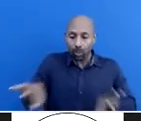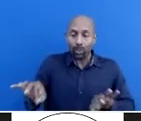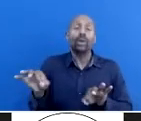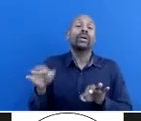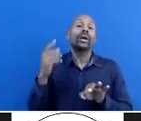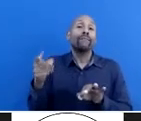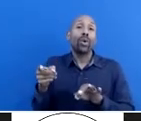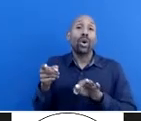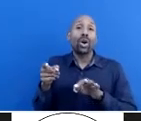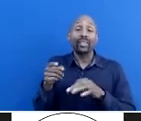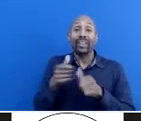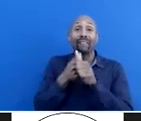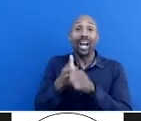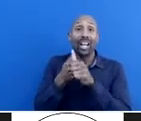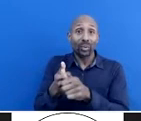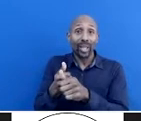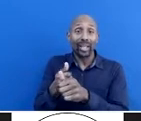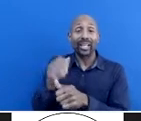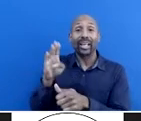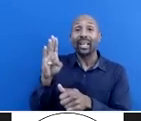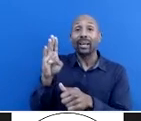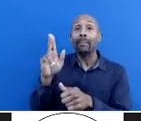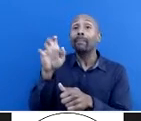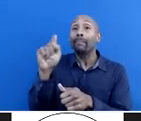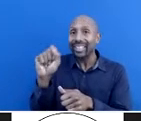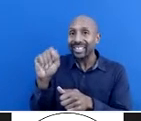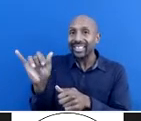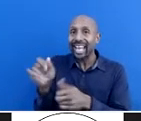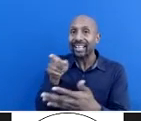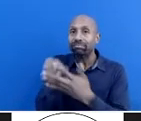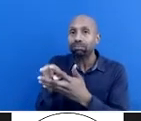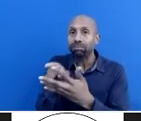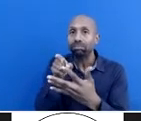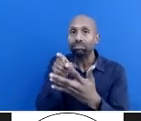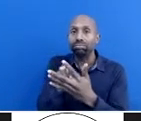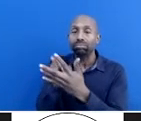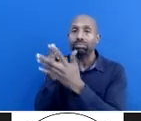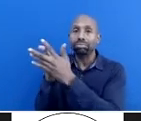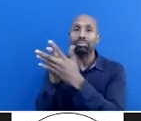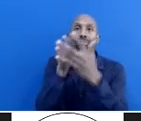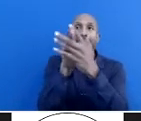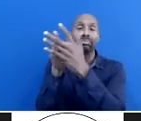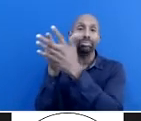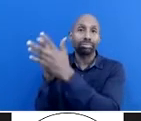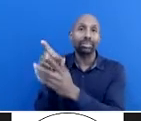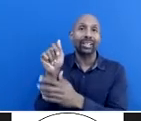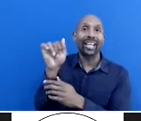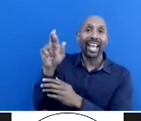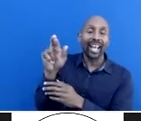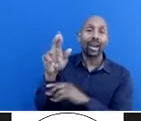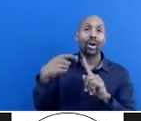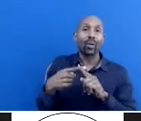rods of those bullets as they pierced through the air that afternoon